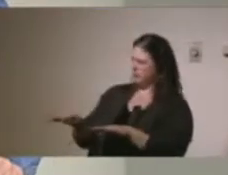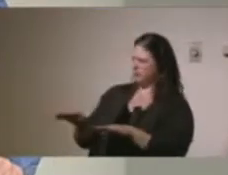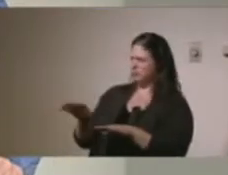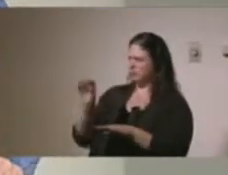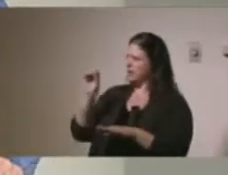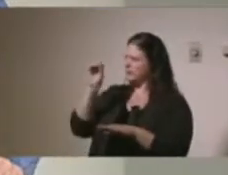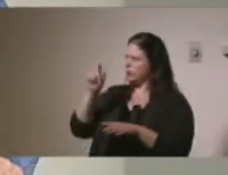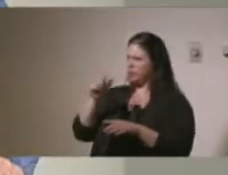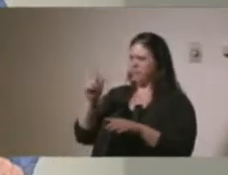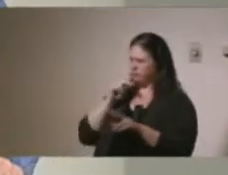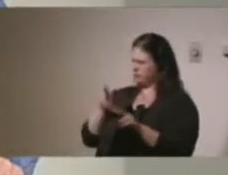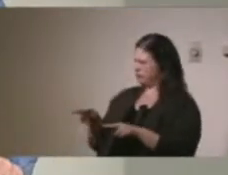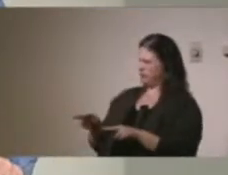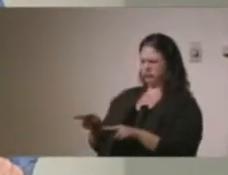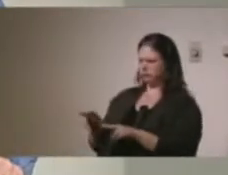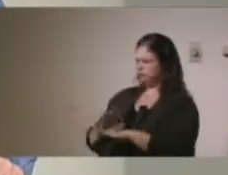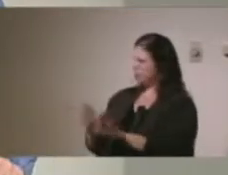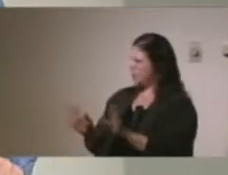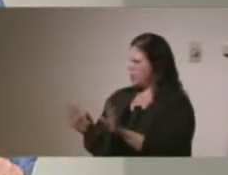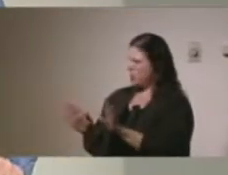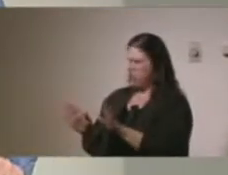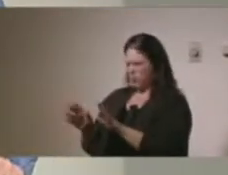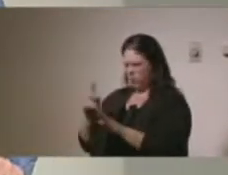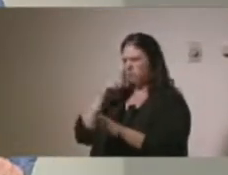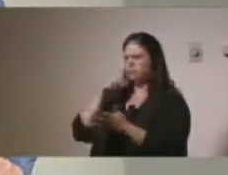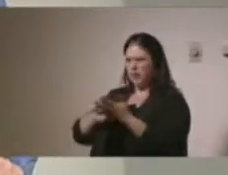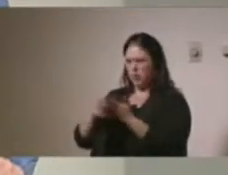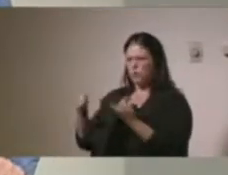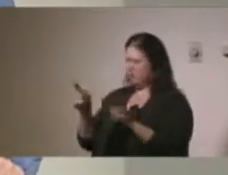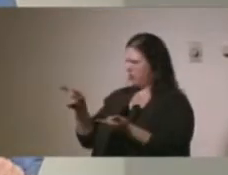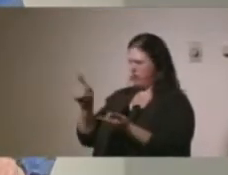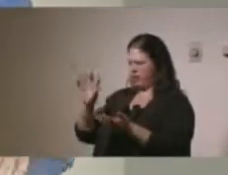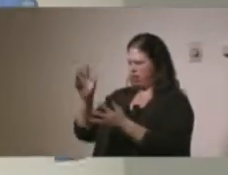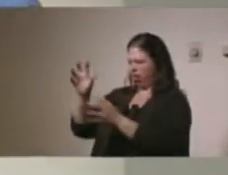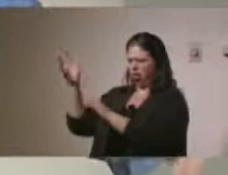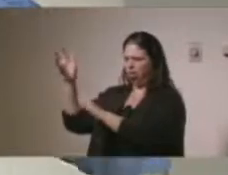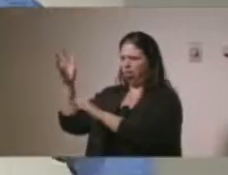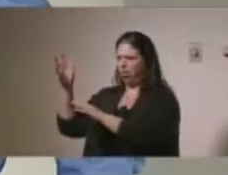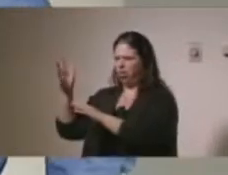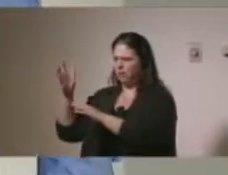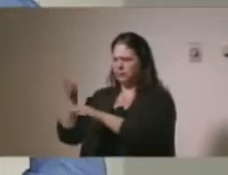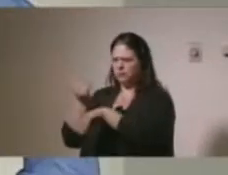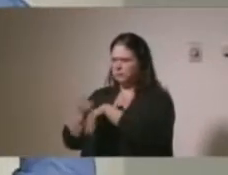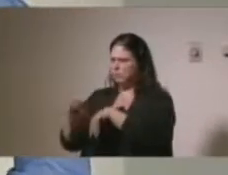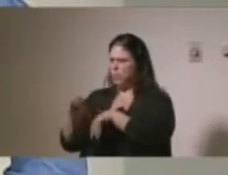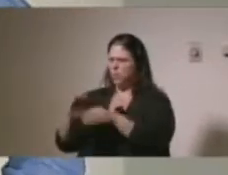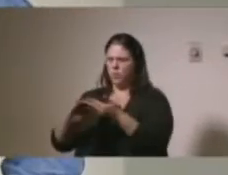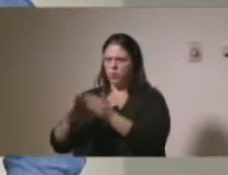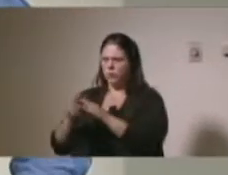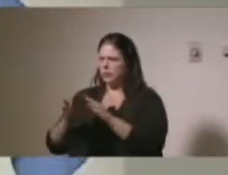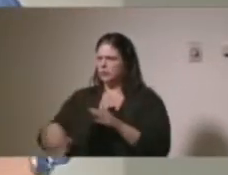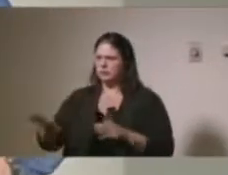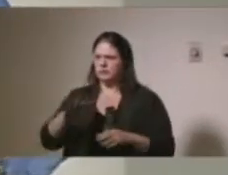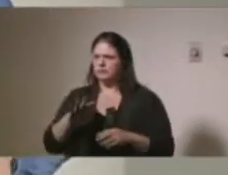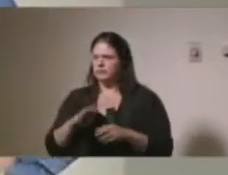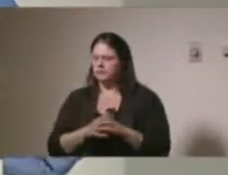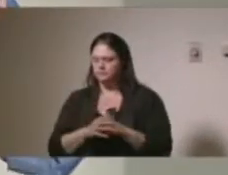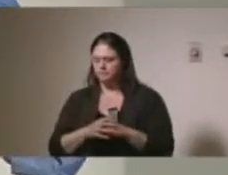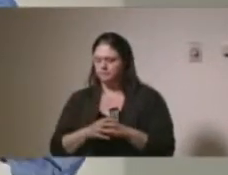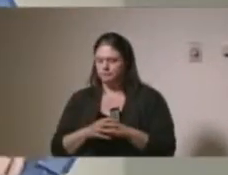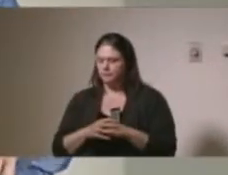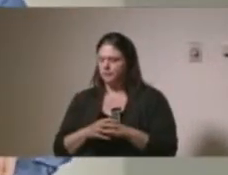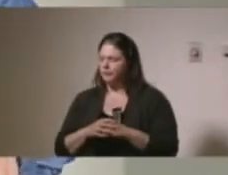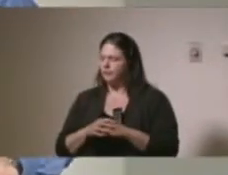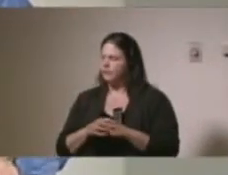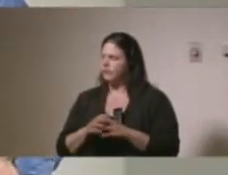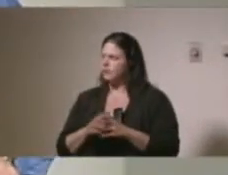horrible these institutions are and what type of havoc that they're bringing on our communities. An